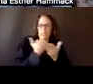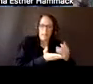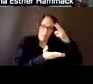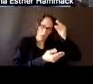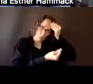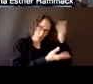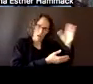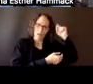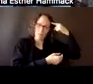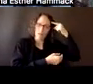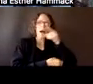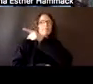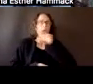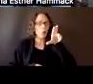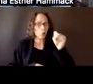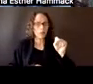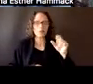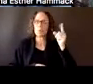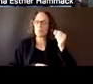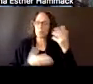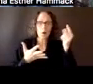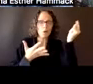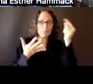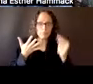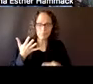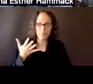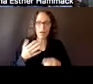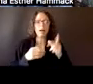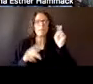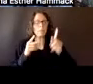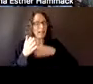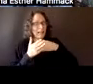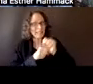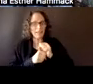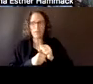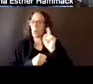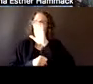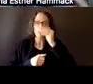this is where we stand. And so with this,